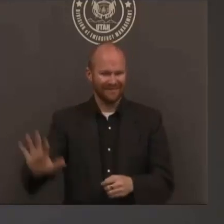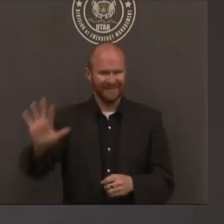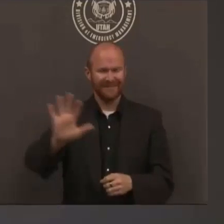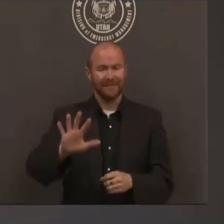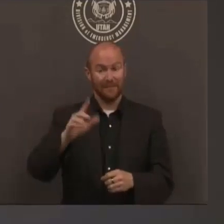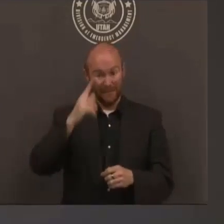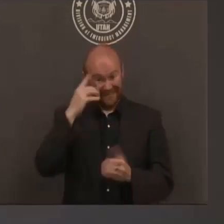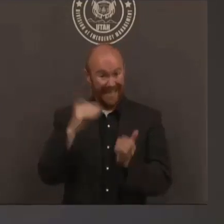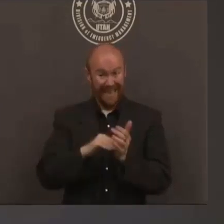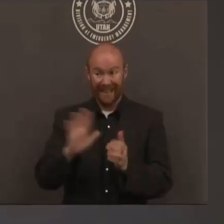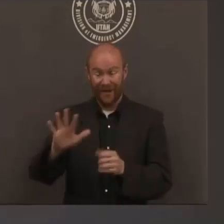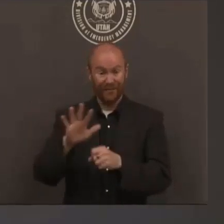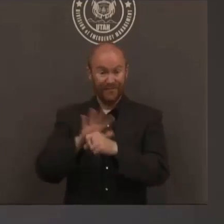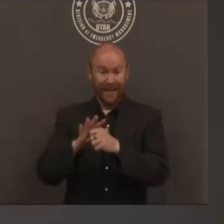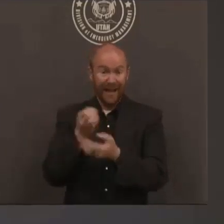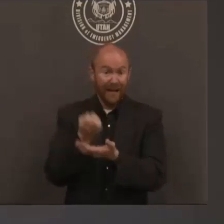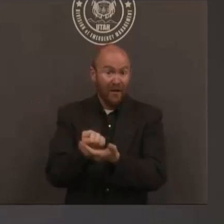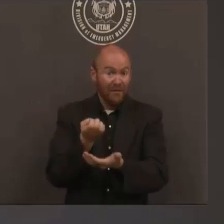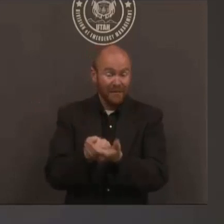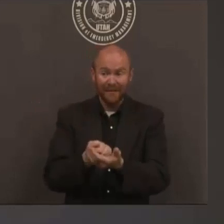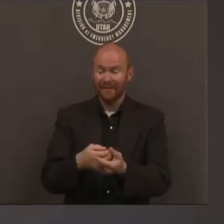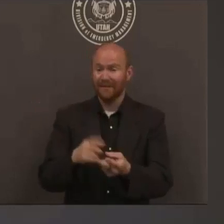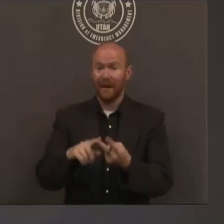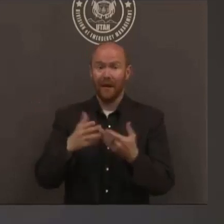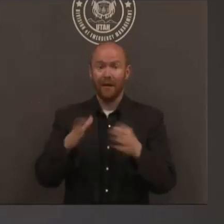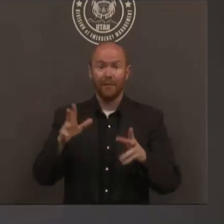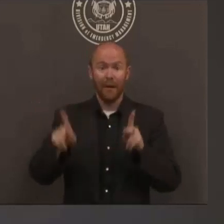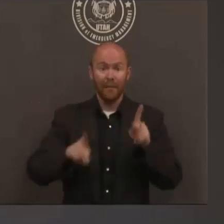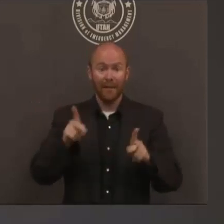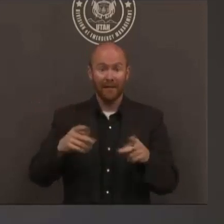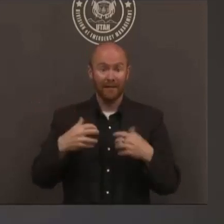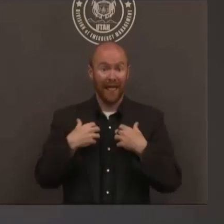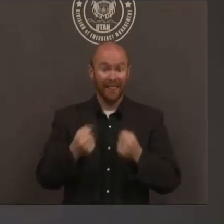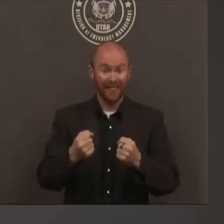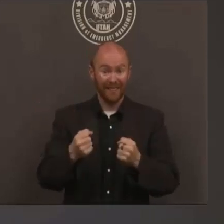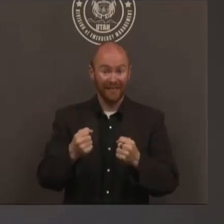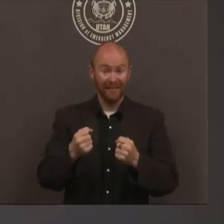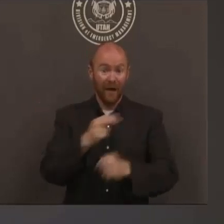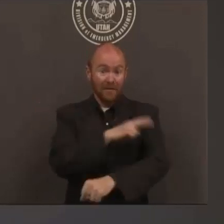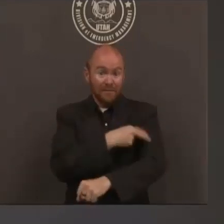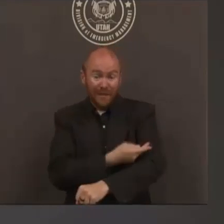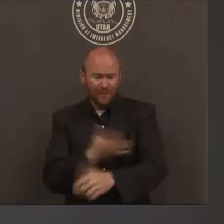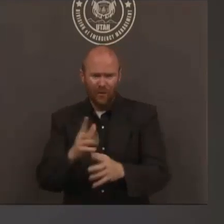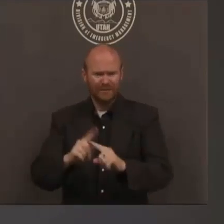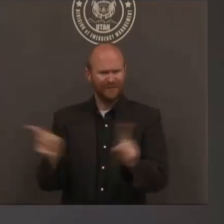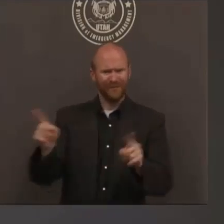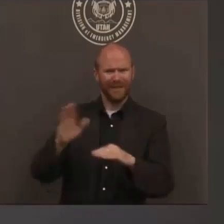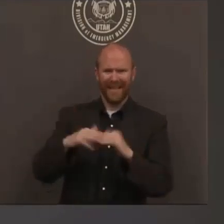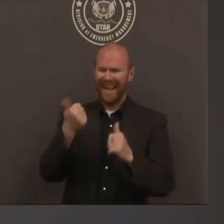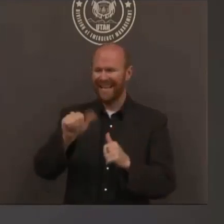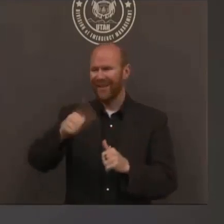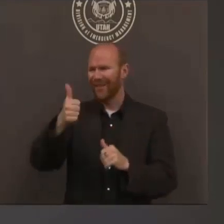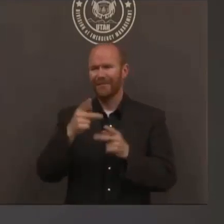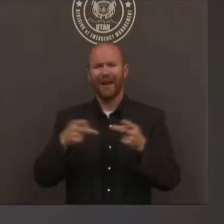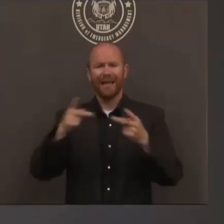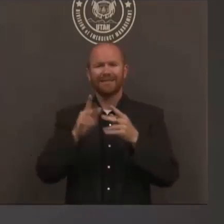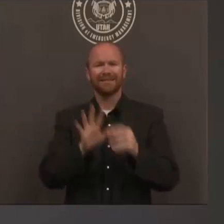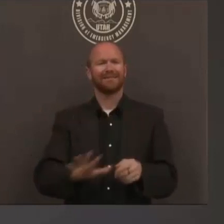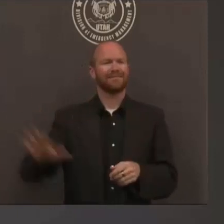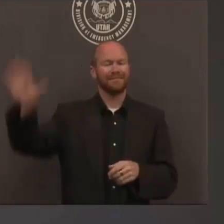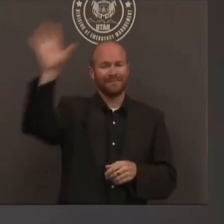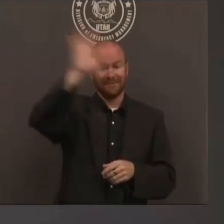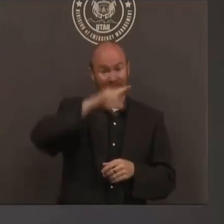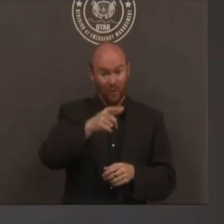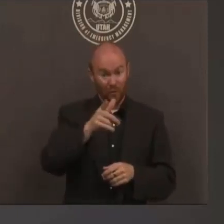health situation, but I think a lot of local health and elected officials would agree. So to what degree do you intend to give local